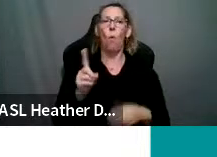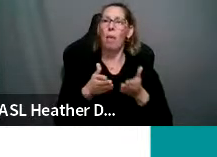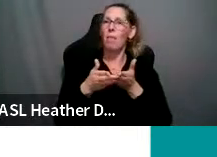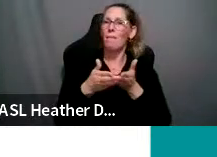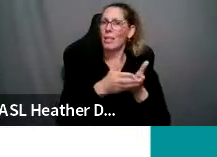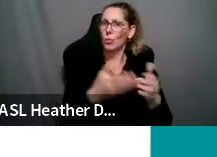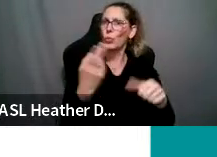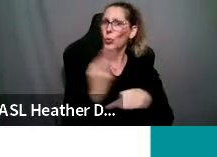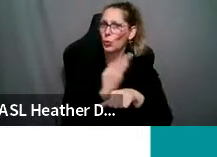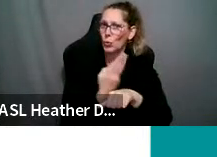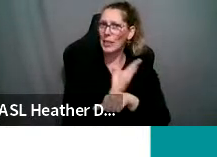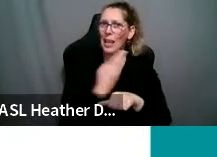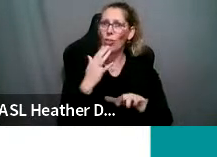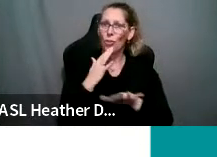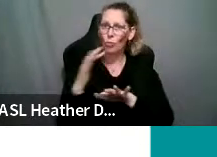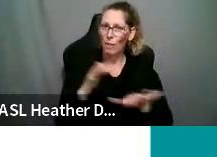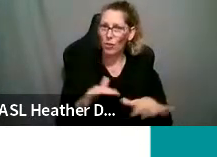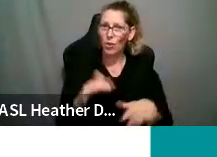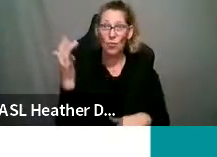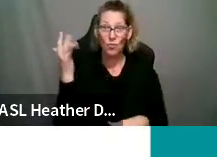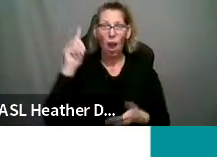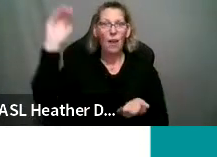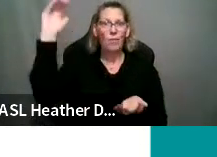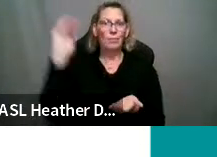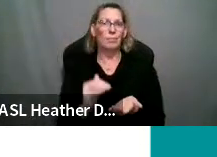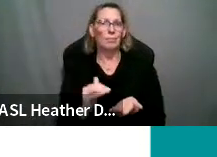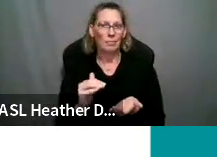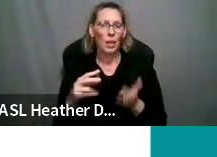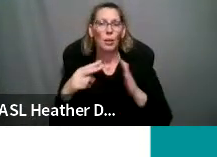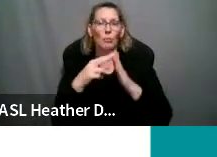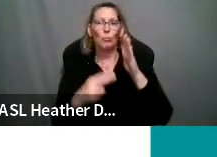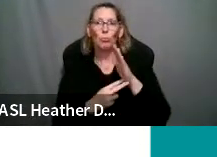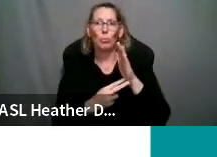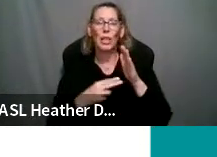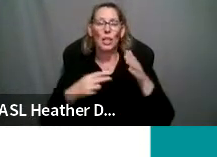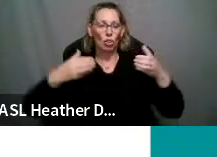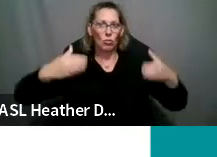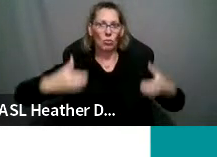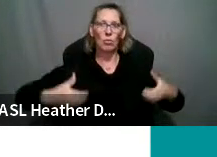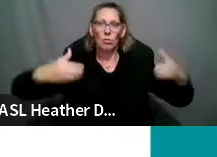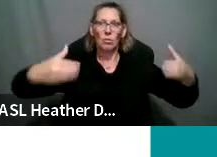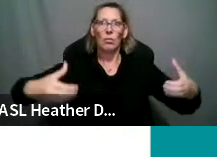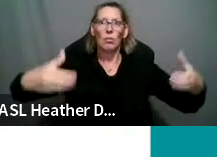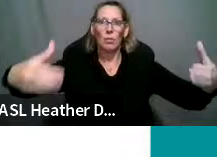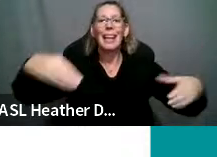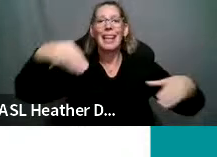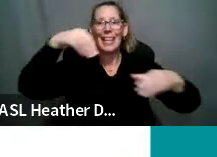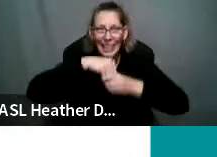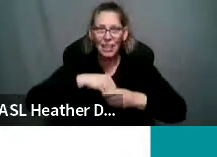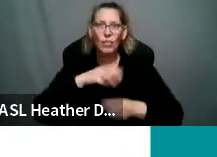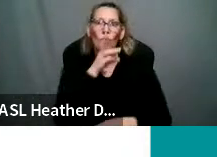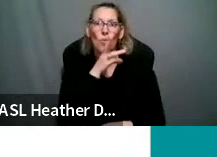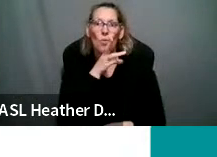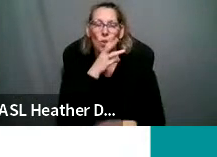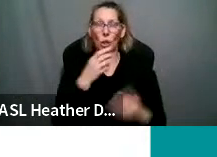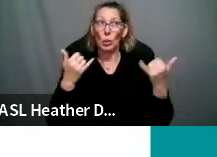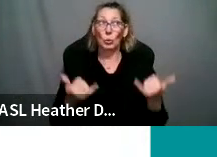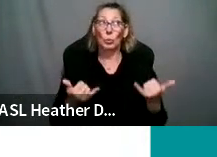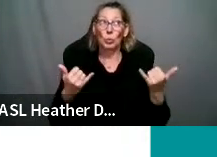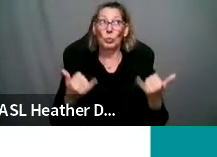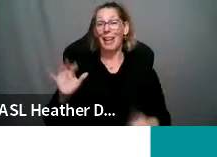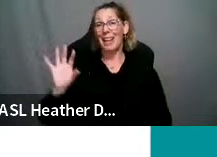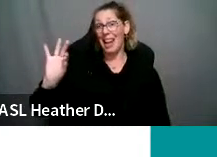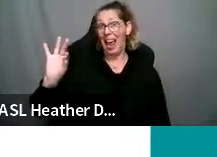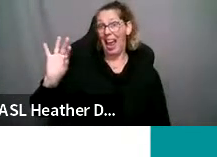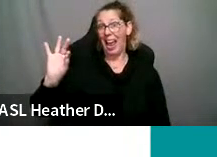river due to reduction in the number of bridge piers that are in the water. Today, there's